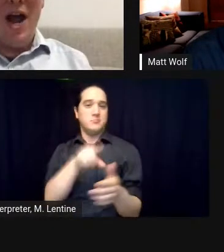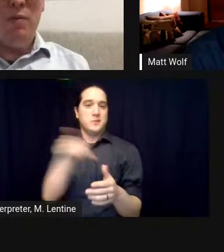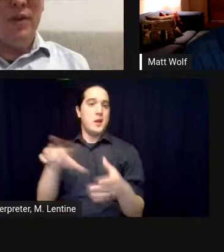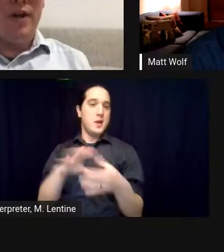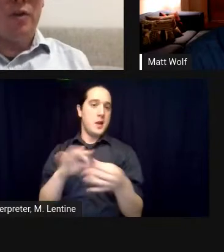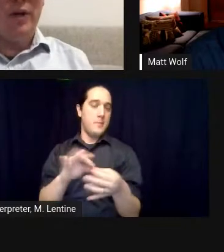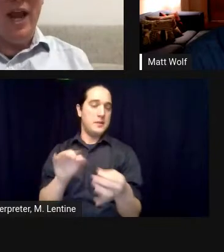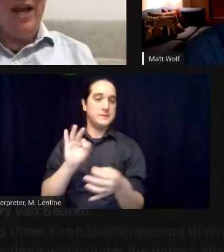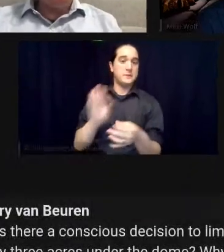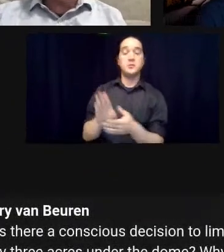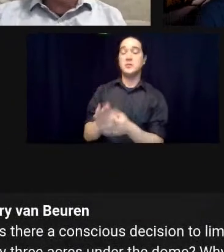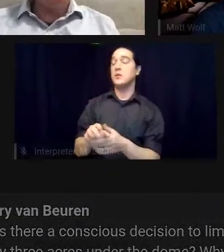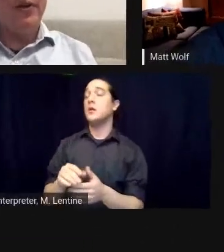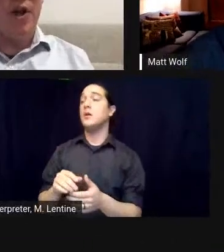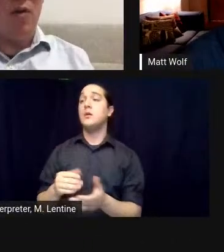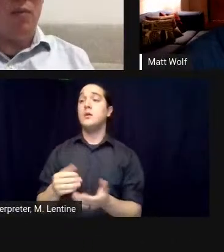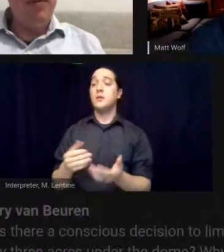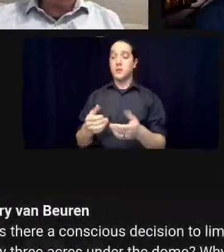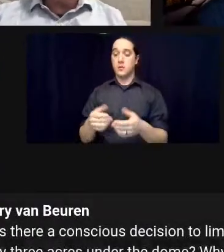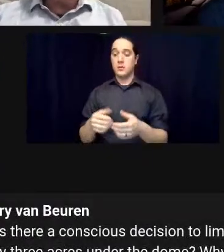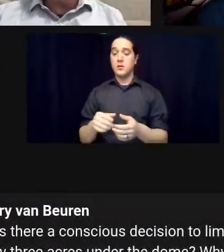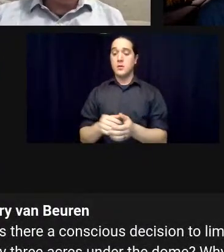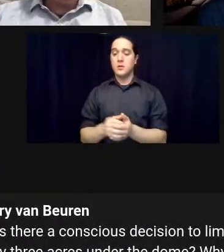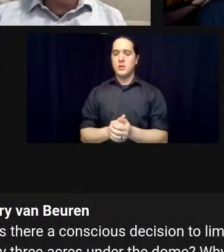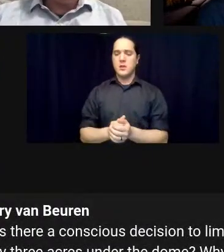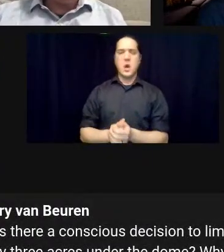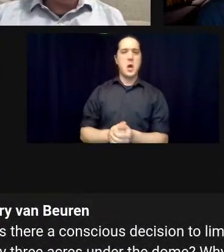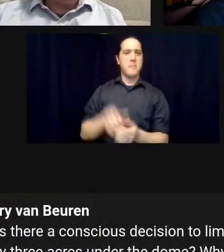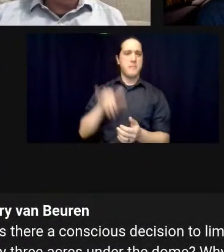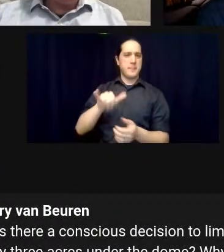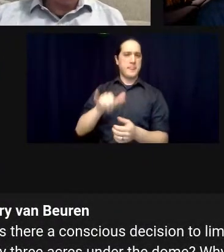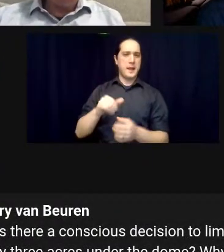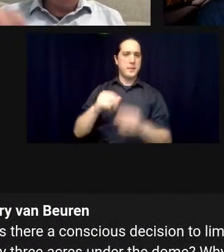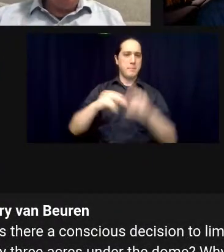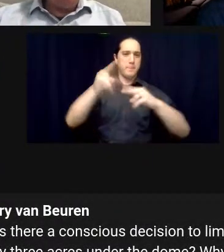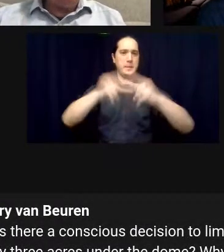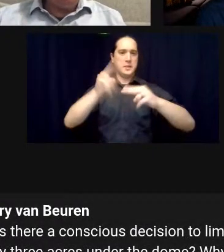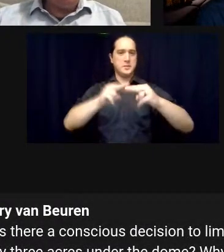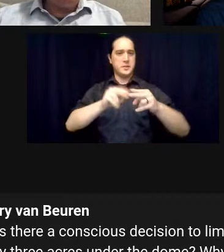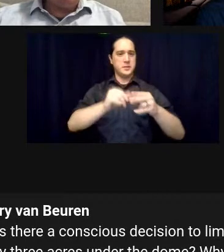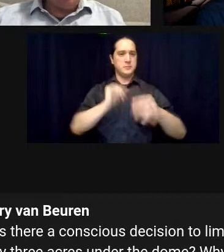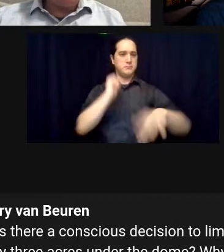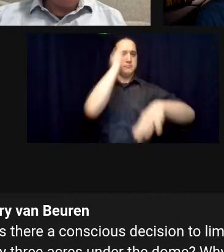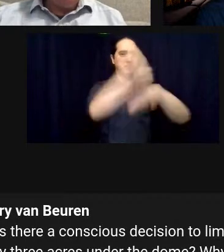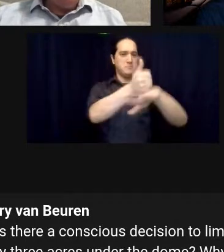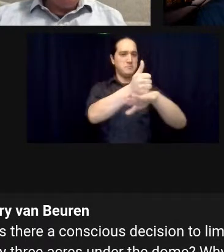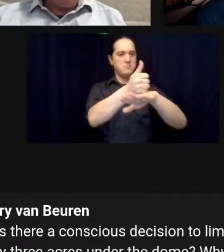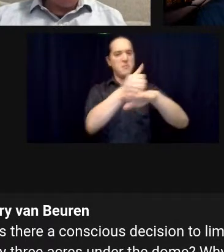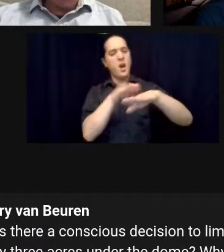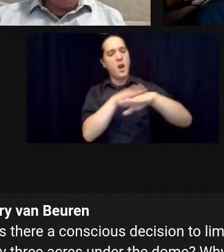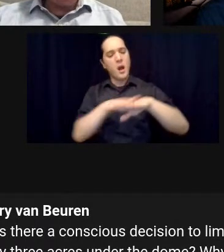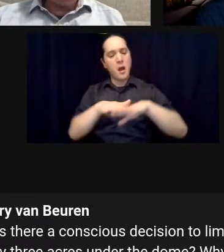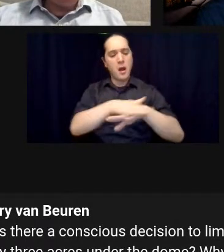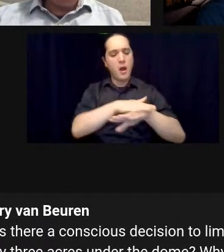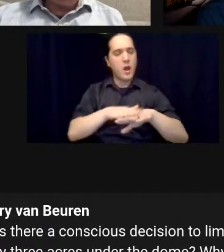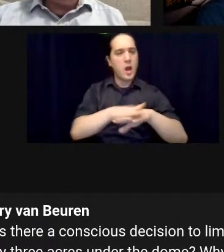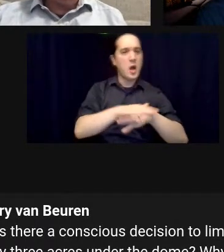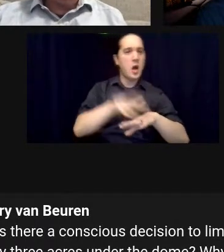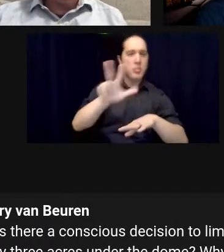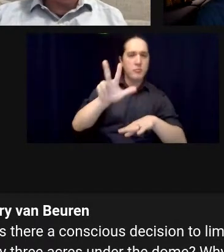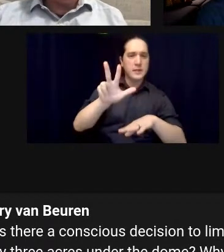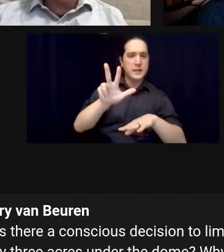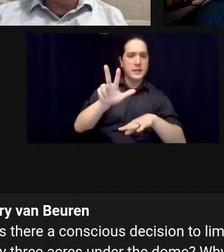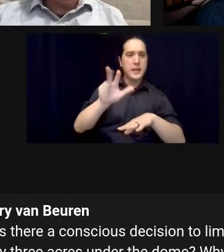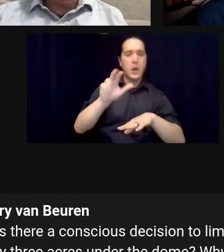why were there three acres under the dome what was what was the uh the the research question for that uh and why so many